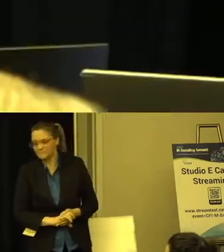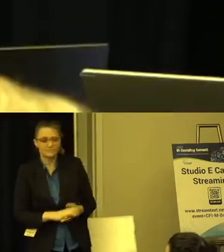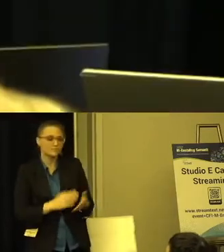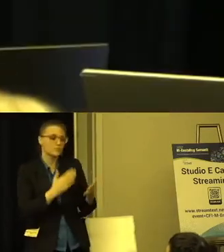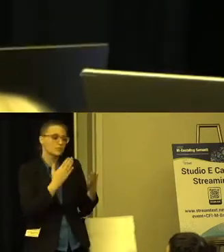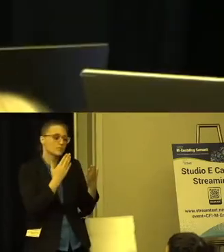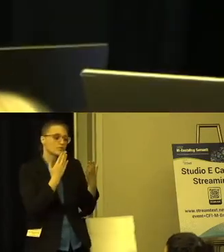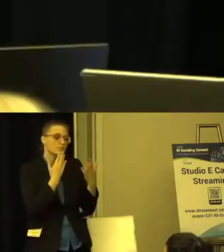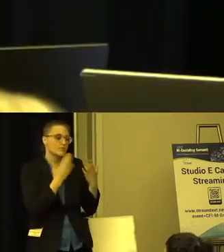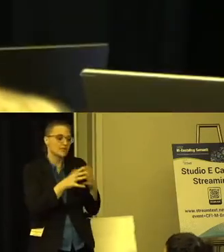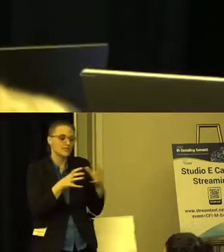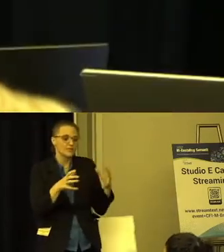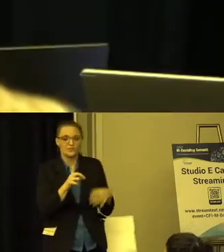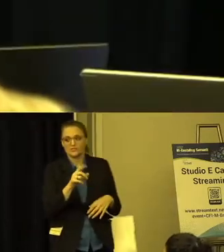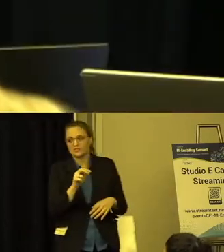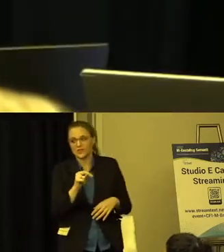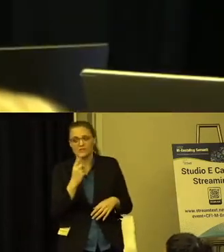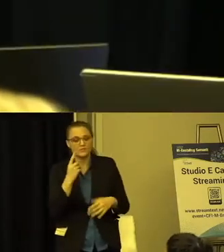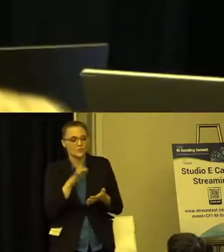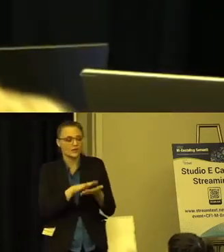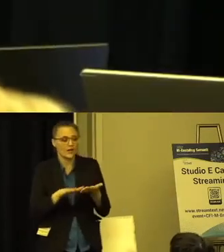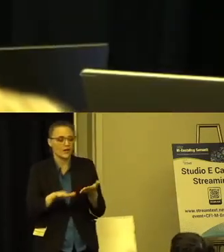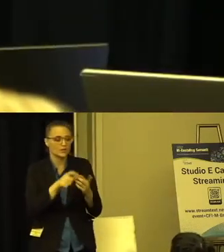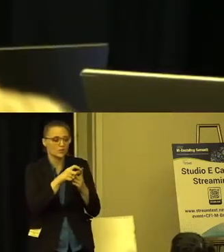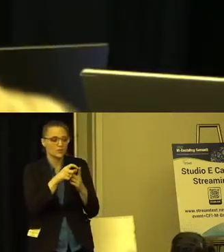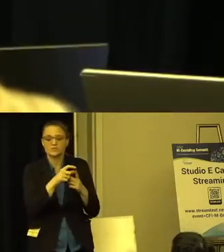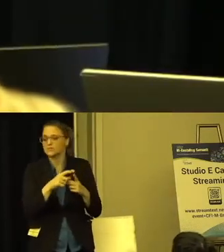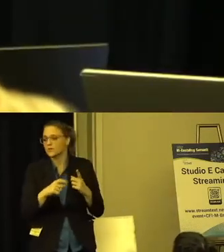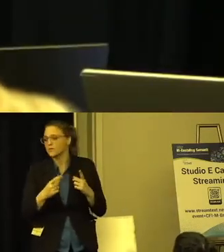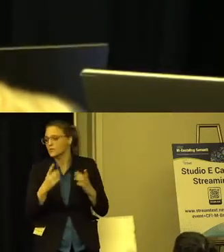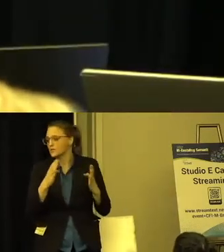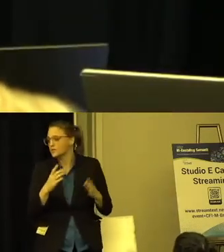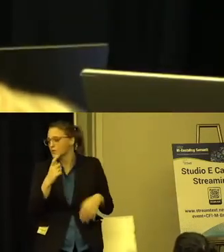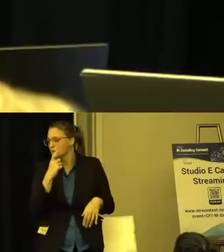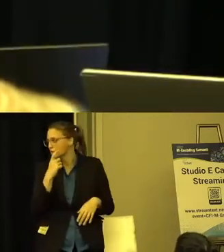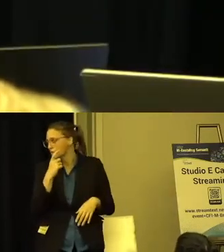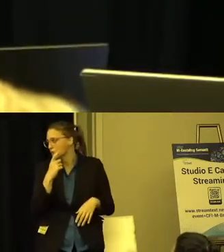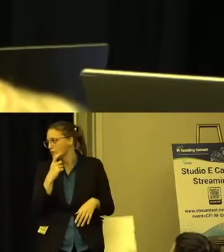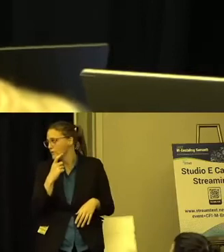Thank you very much, Dan, for your kind words from someone who has had